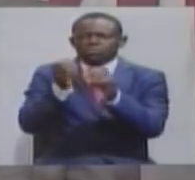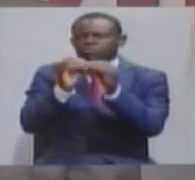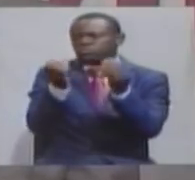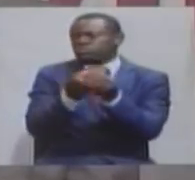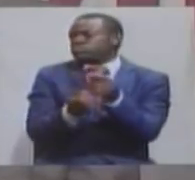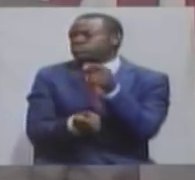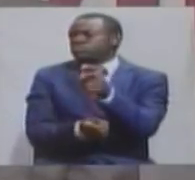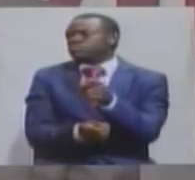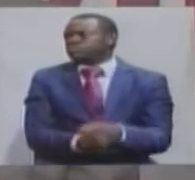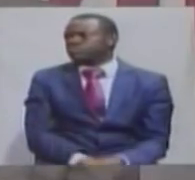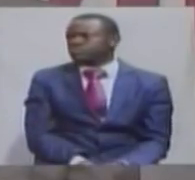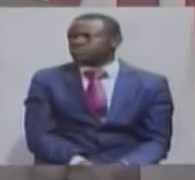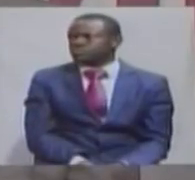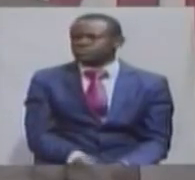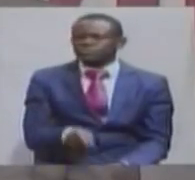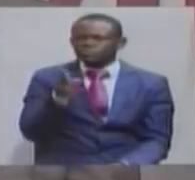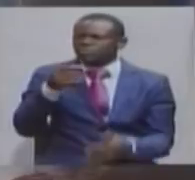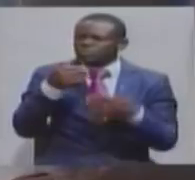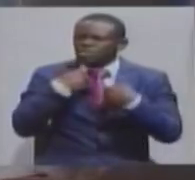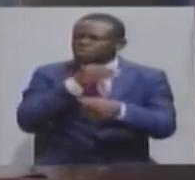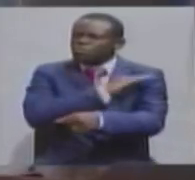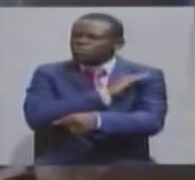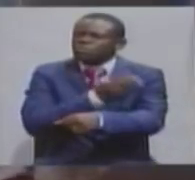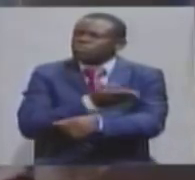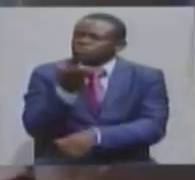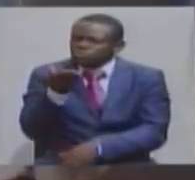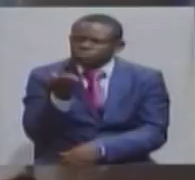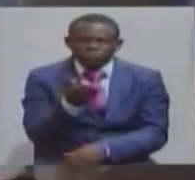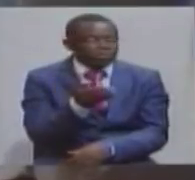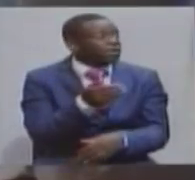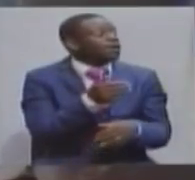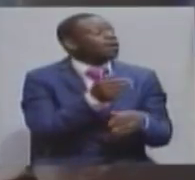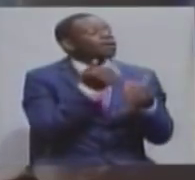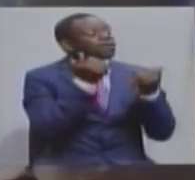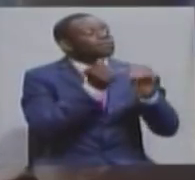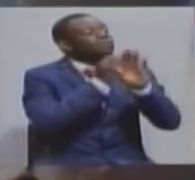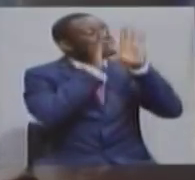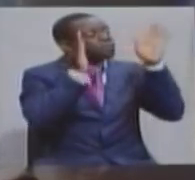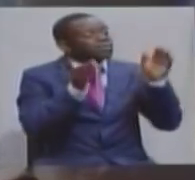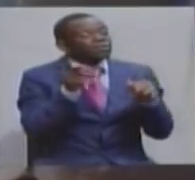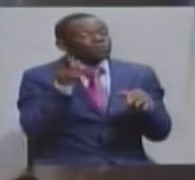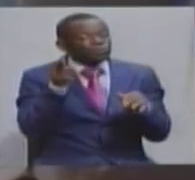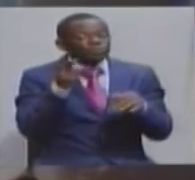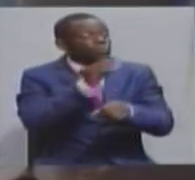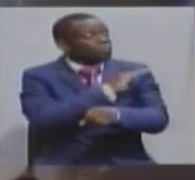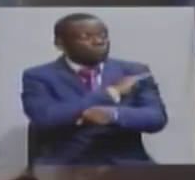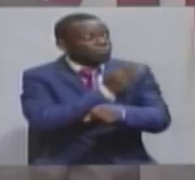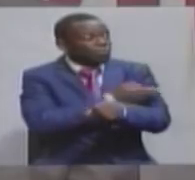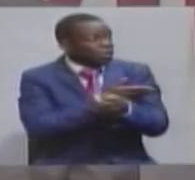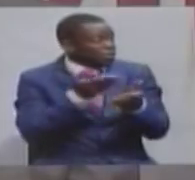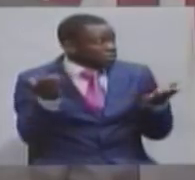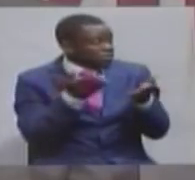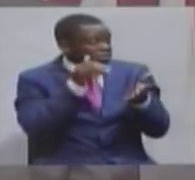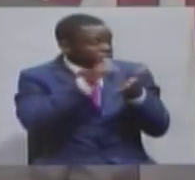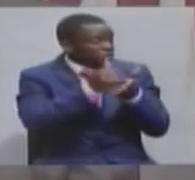So now you understand why people don't want to dialogue under ZCID? Because it's just a club? But how else do you